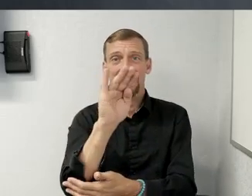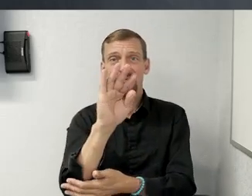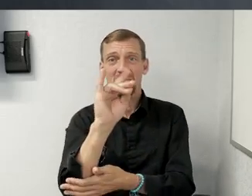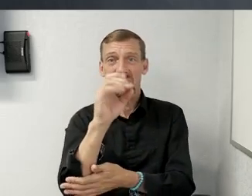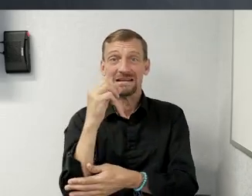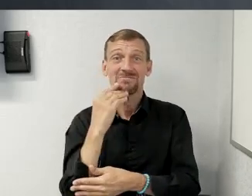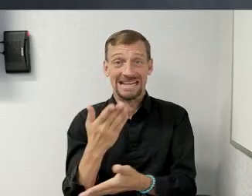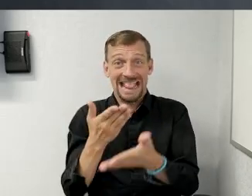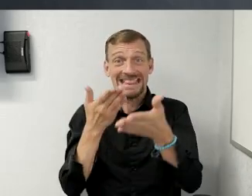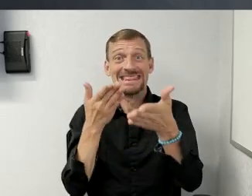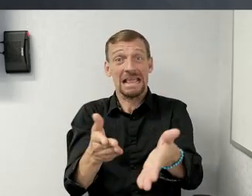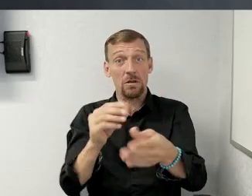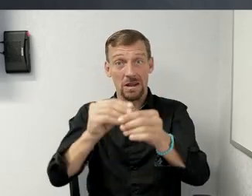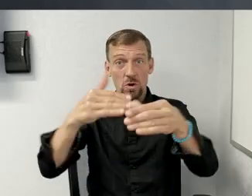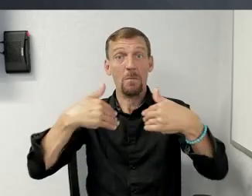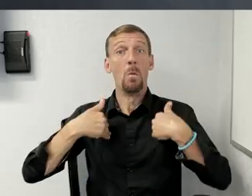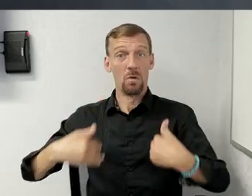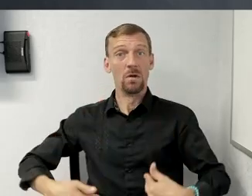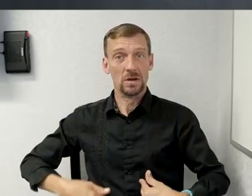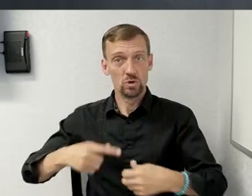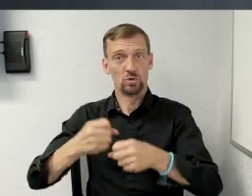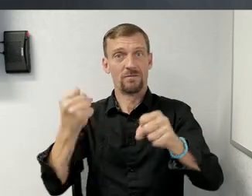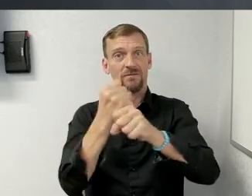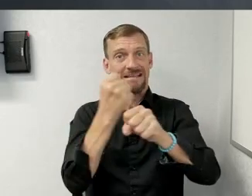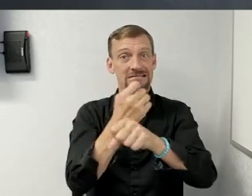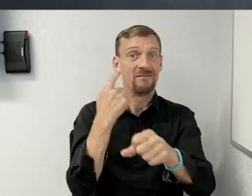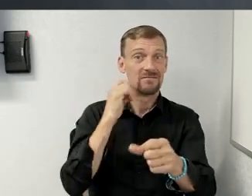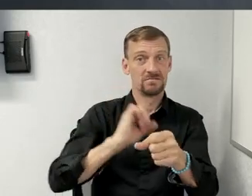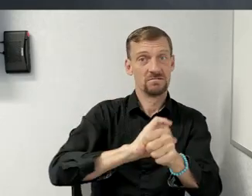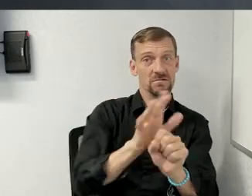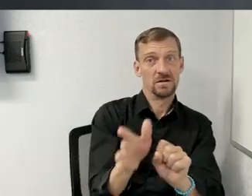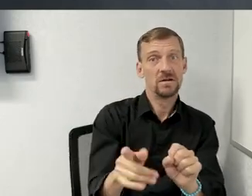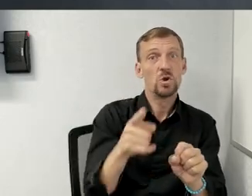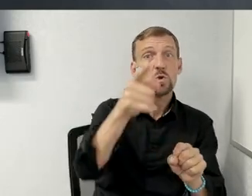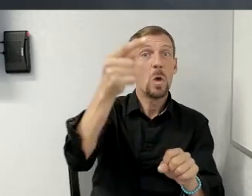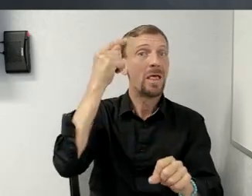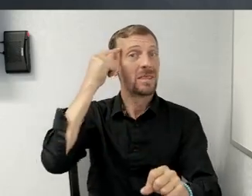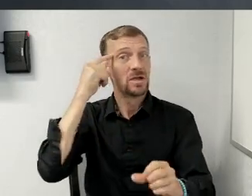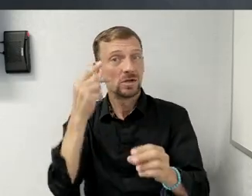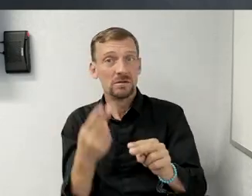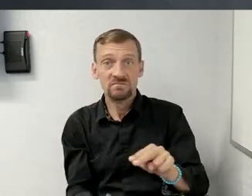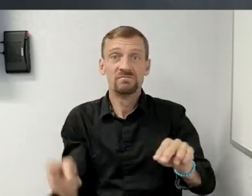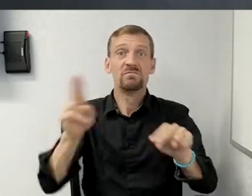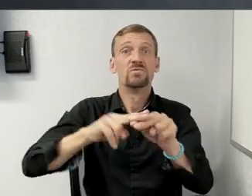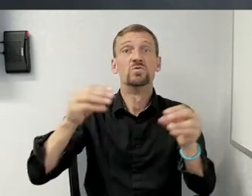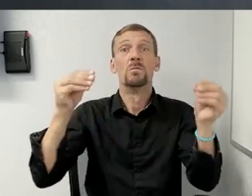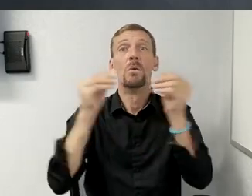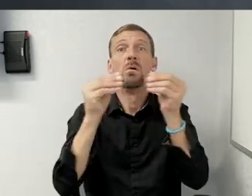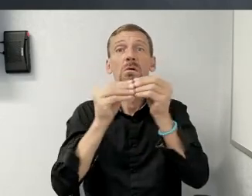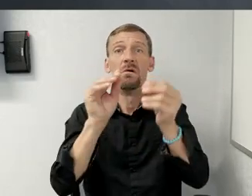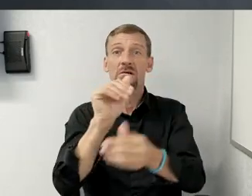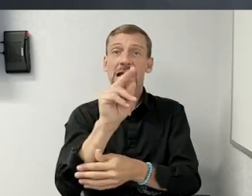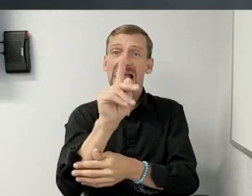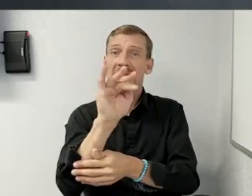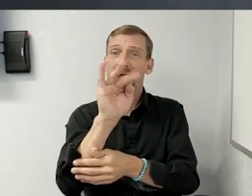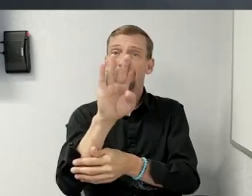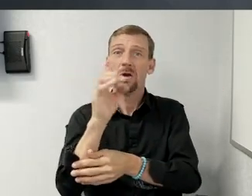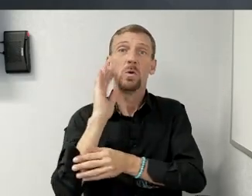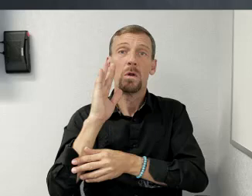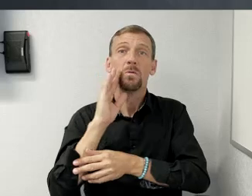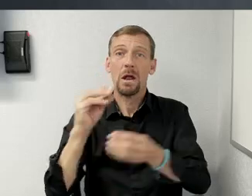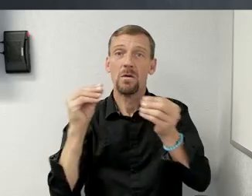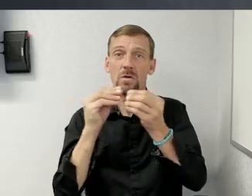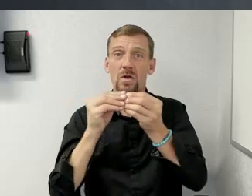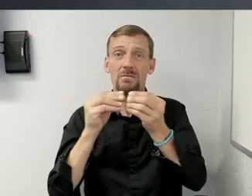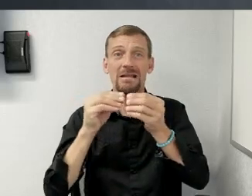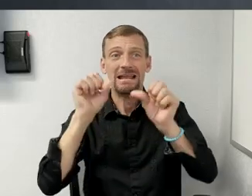how much of the antibody is present. And you would think that the more antibodies that are present, maybe the more immunity you